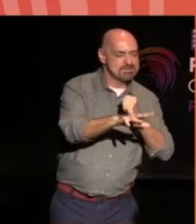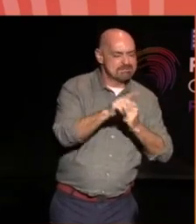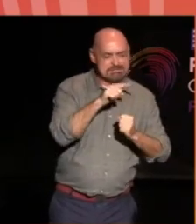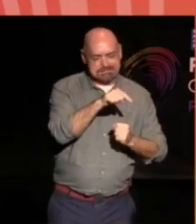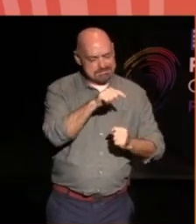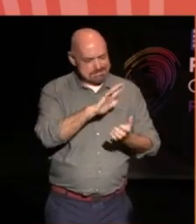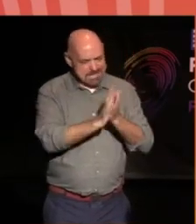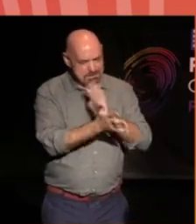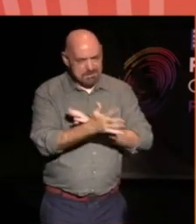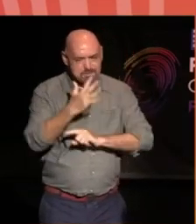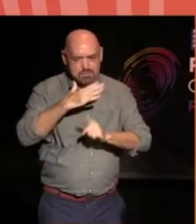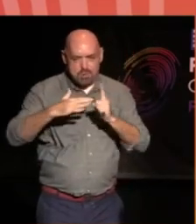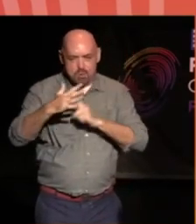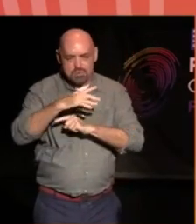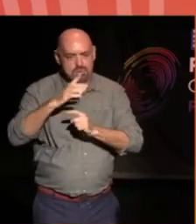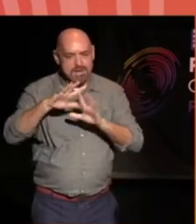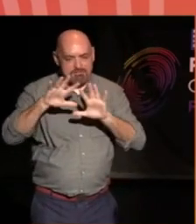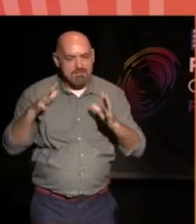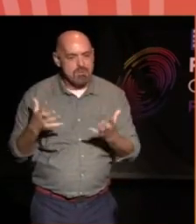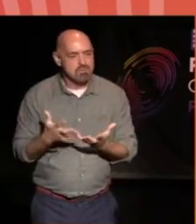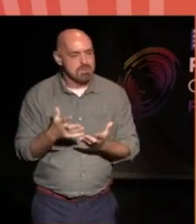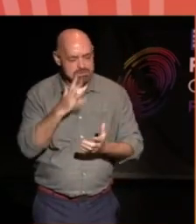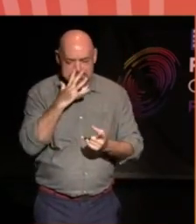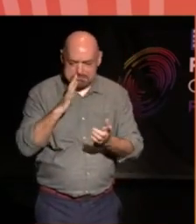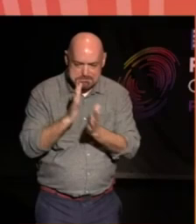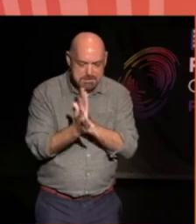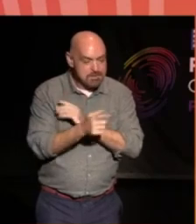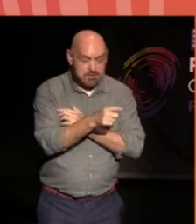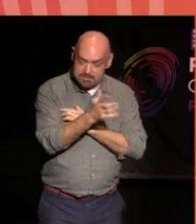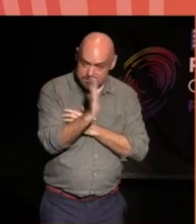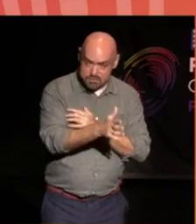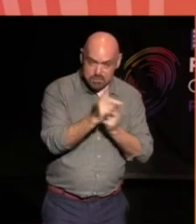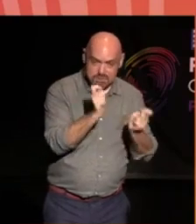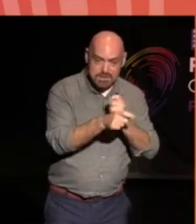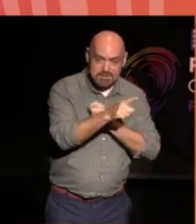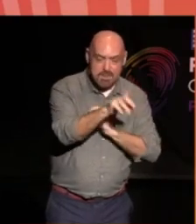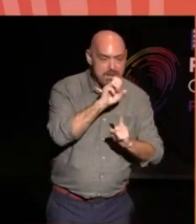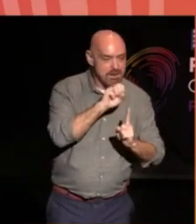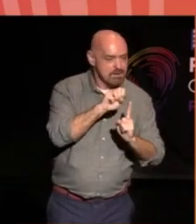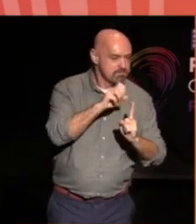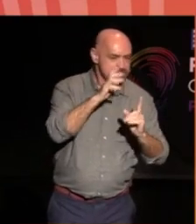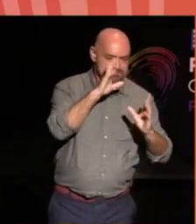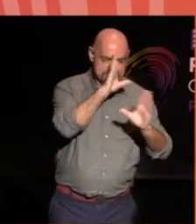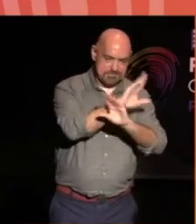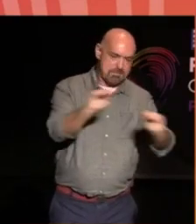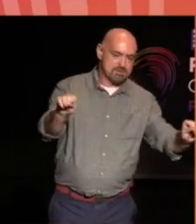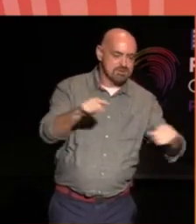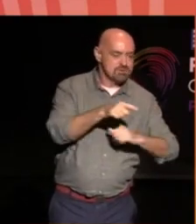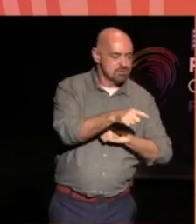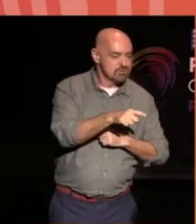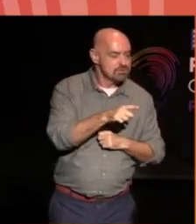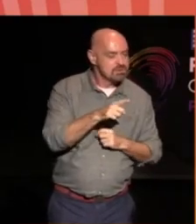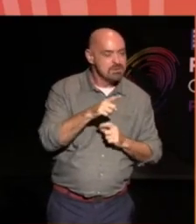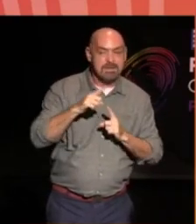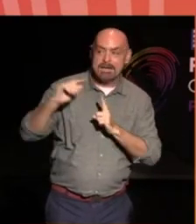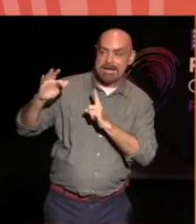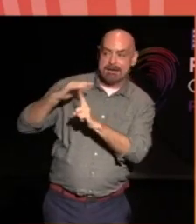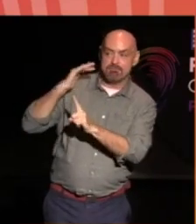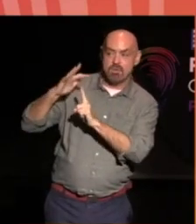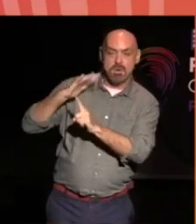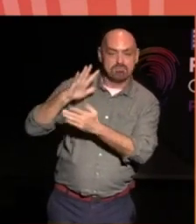damaging on a social and environmental level, and change their messaging, because we've seen how influencer